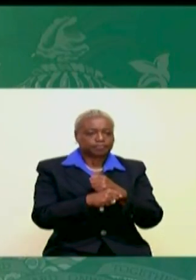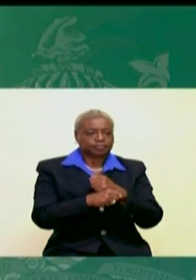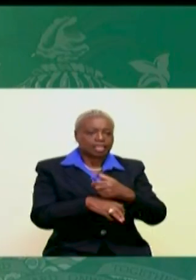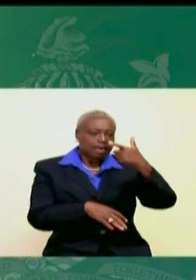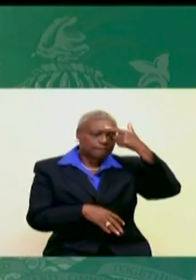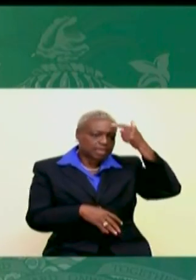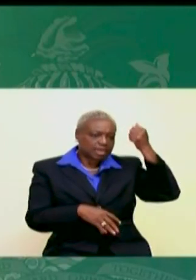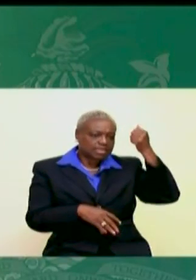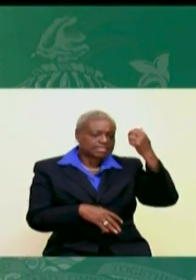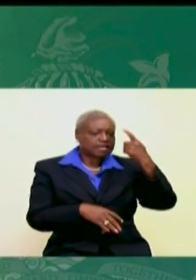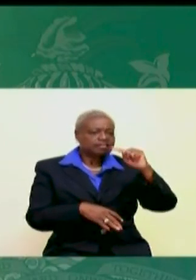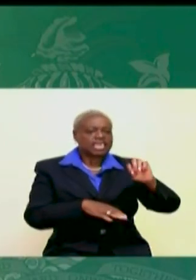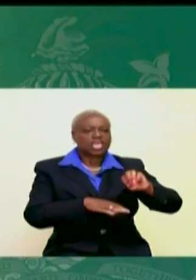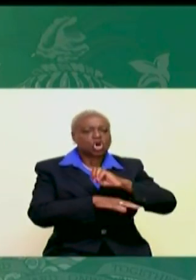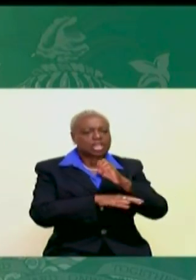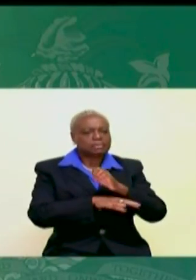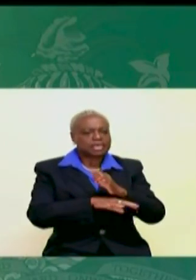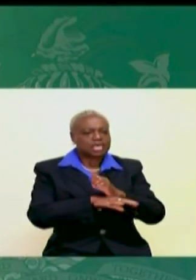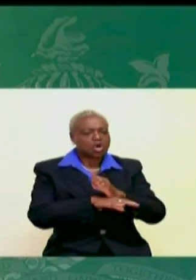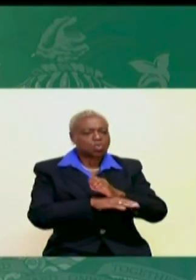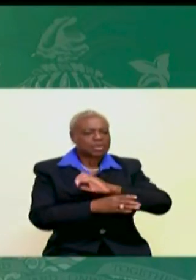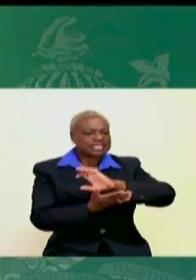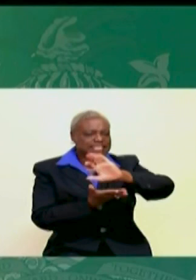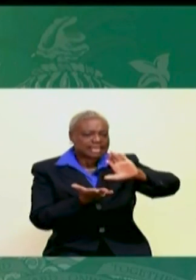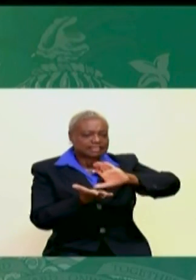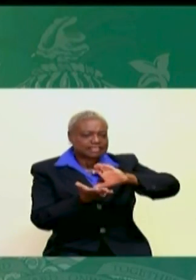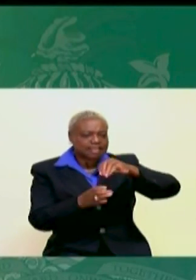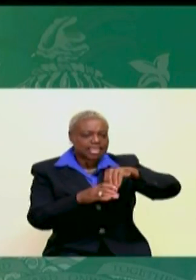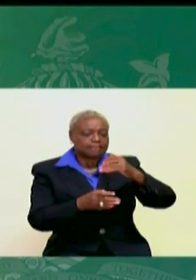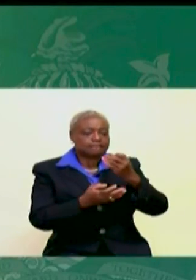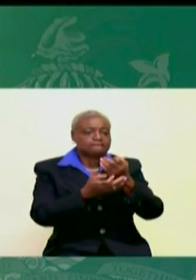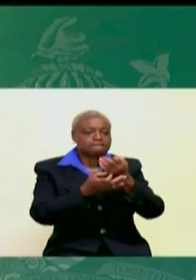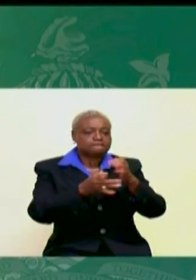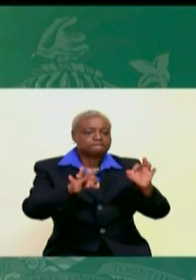because the economy was centered in Freeport.